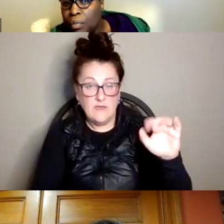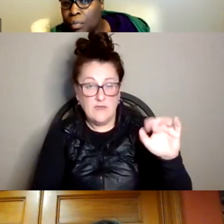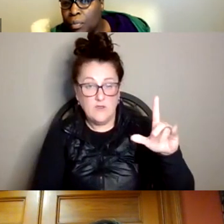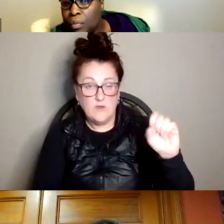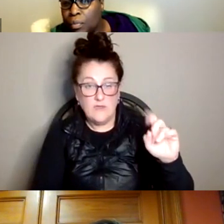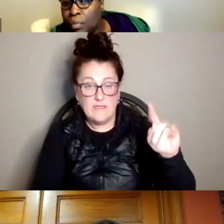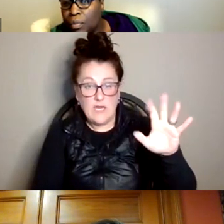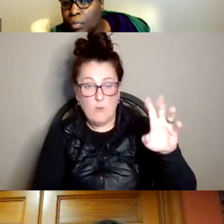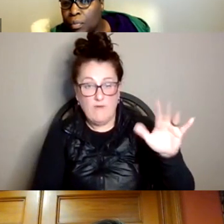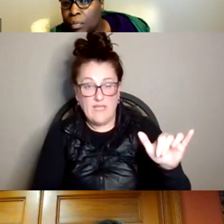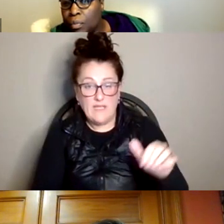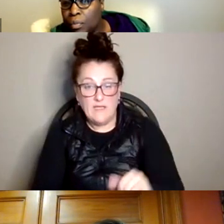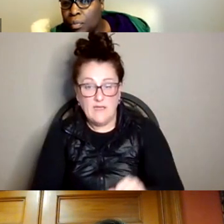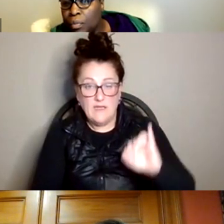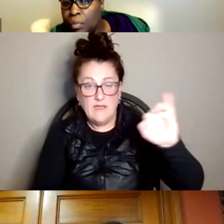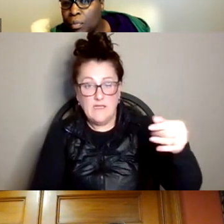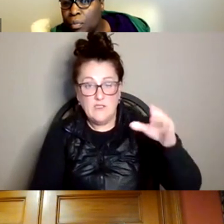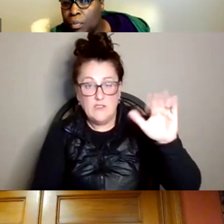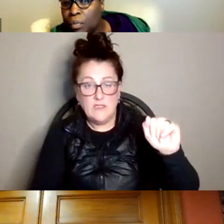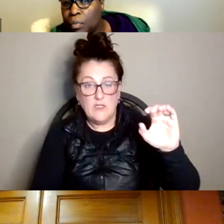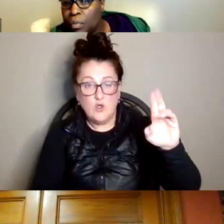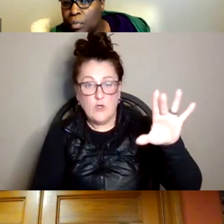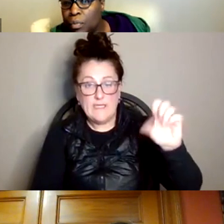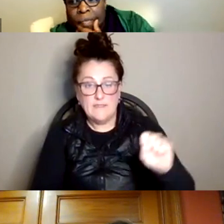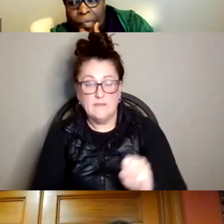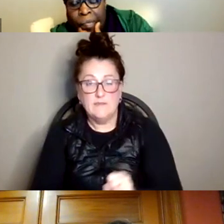Tiara Murphy, and Jessica Curtis.